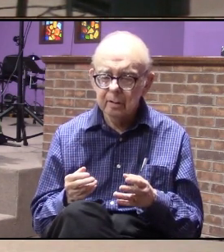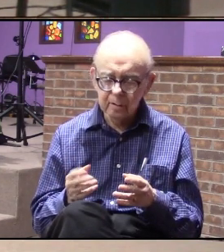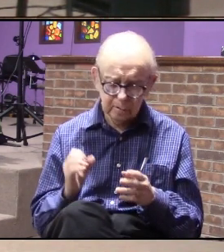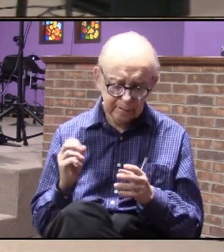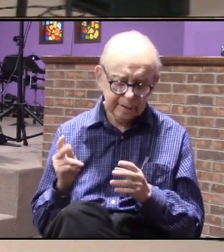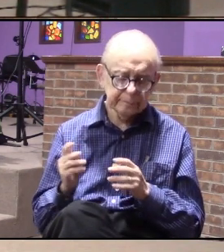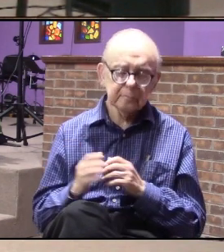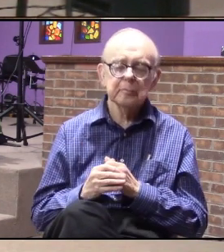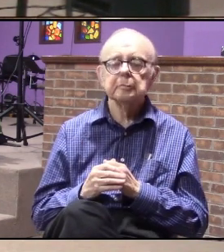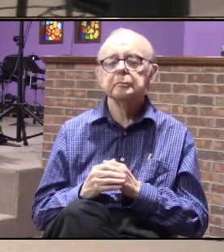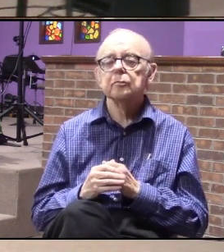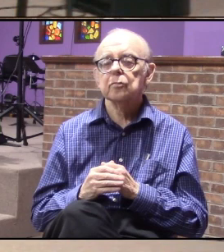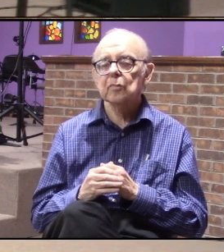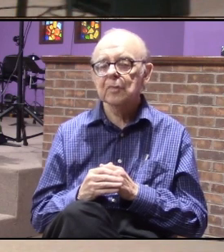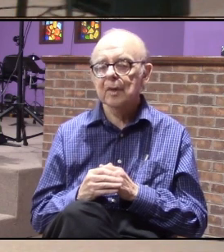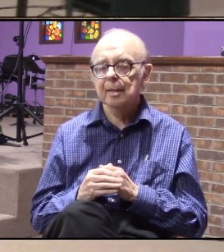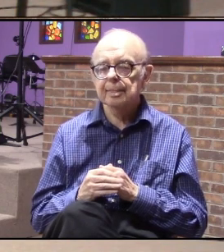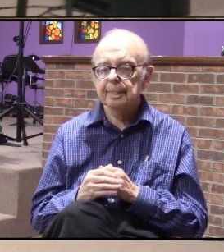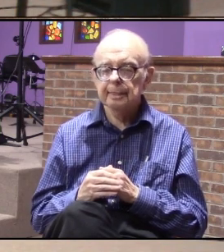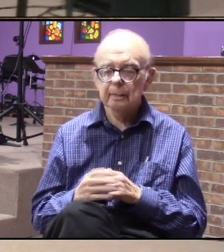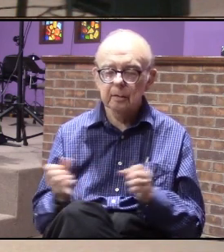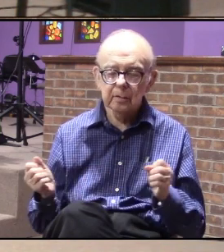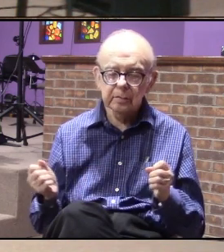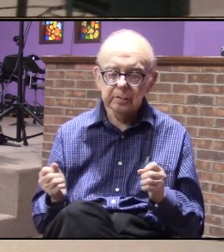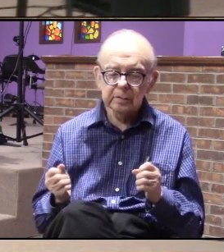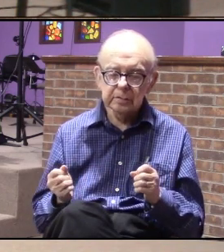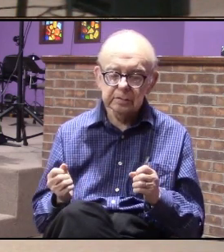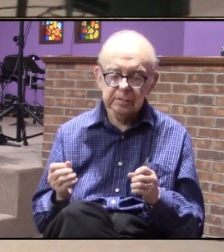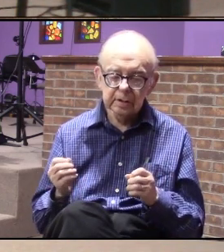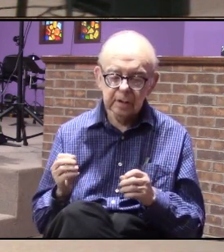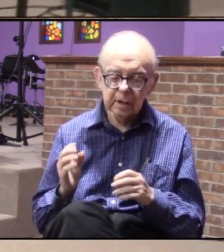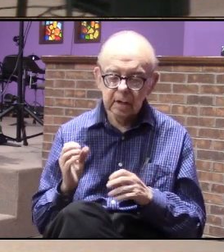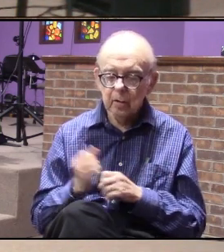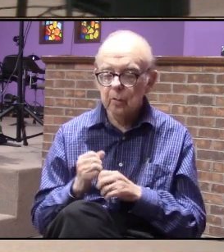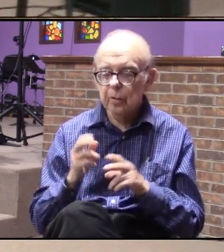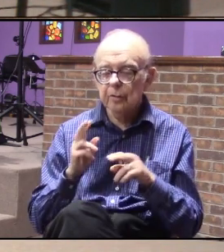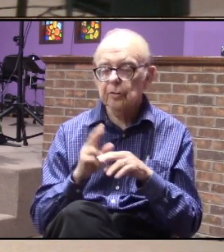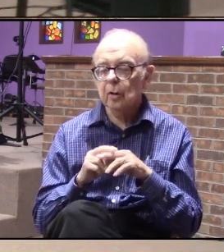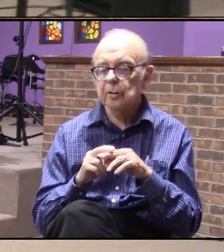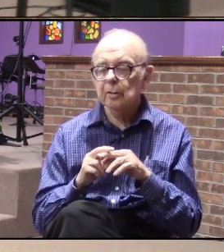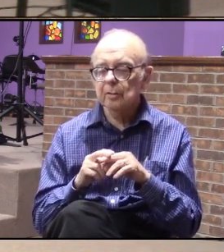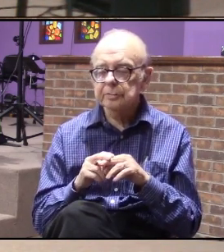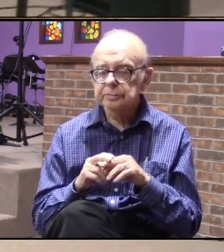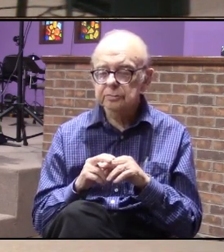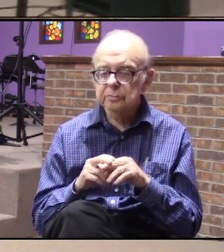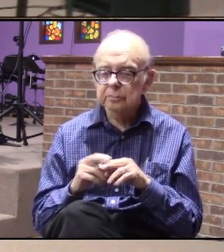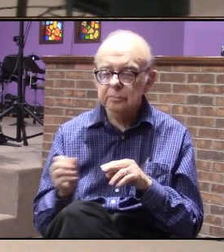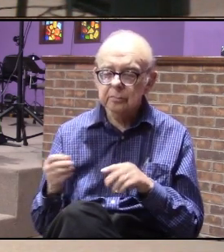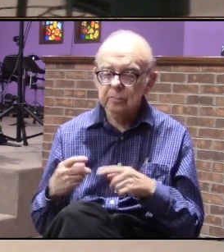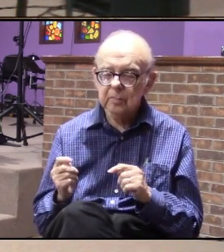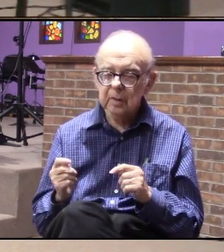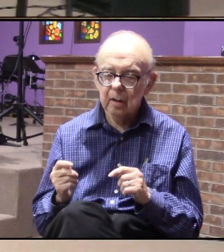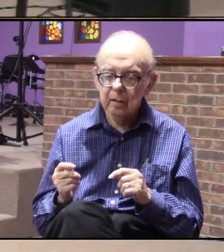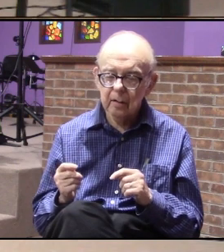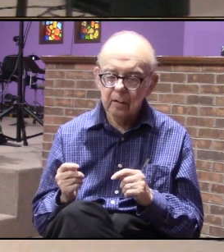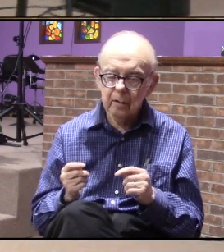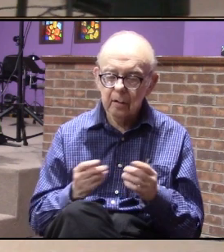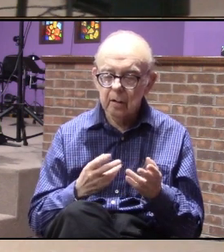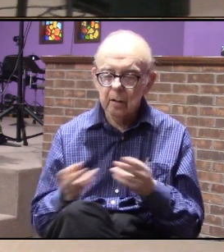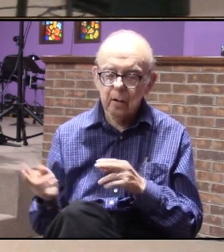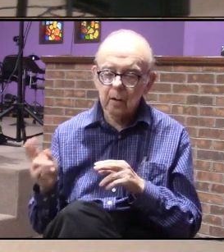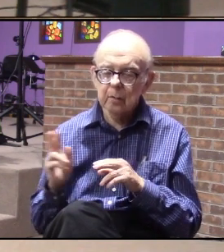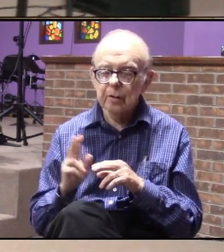Okay? They got a hold of the salt, and they're trying to bring the salt out